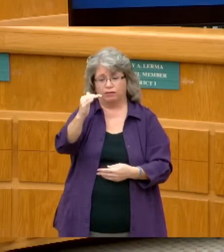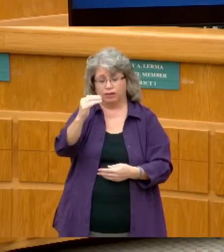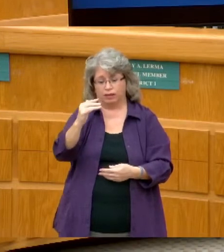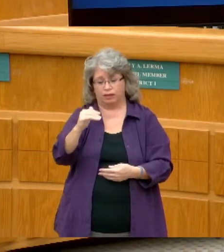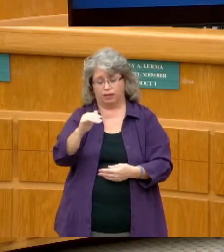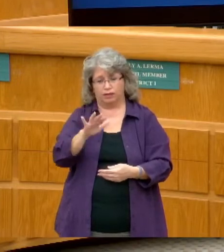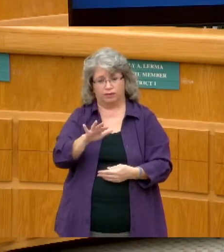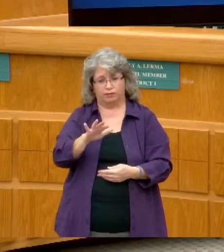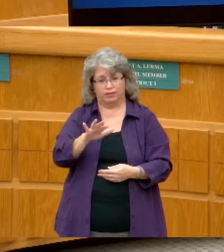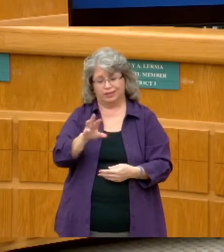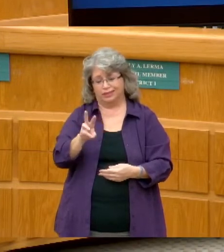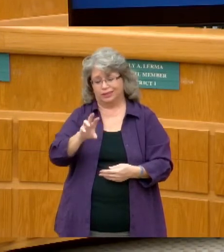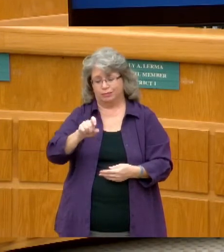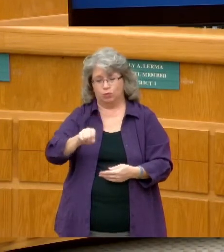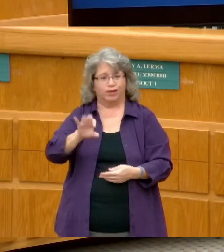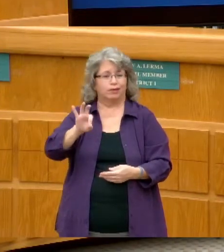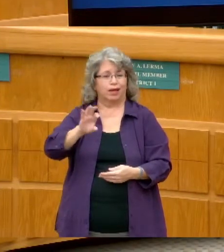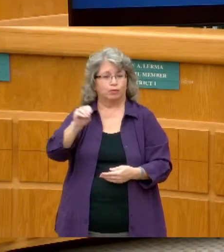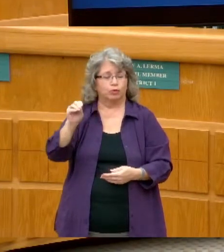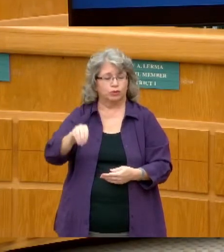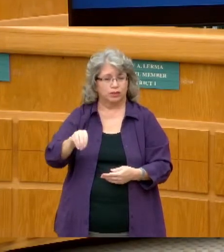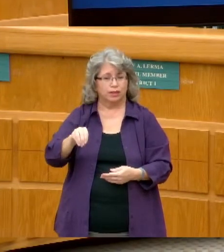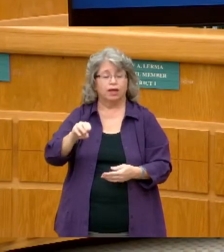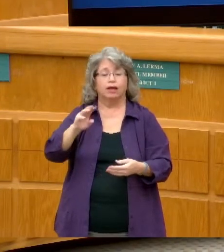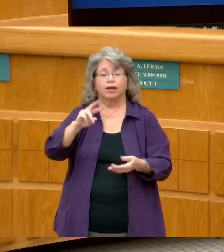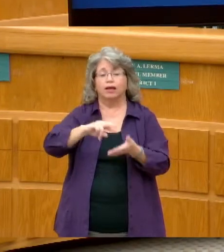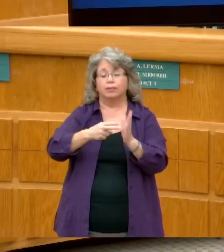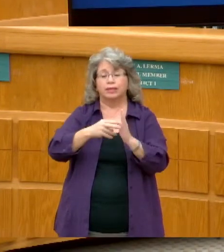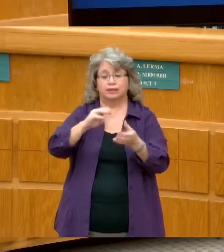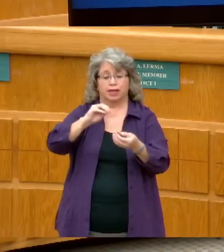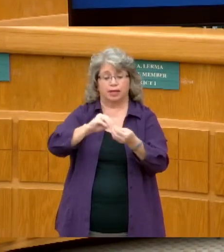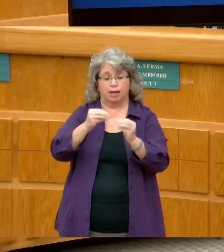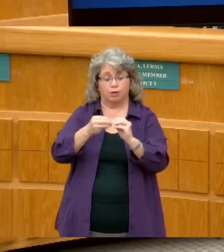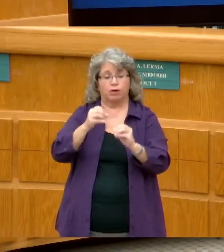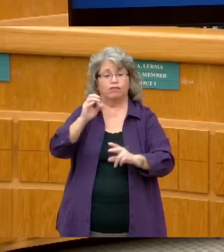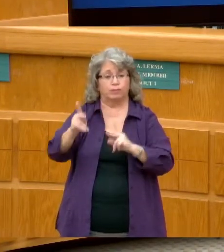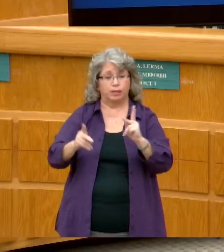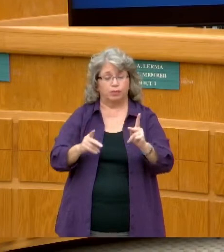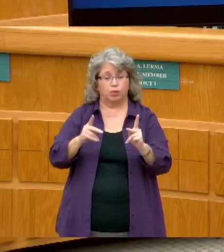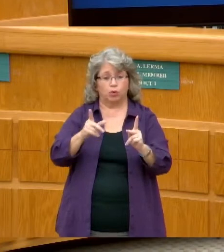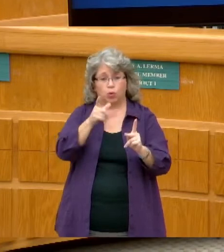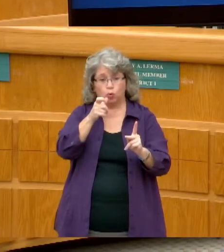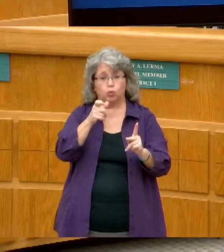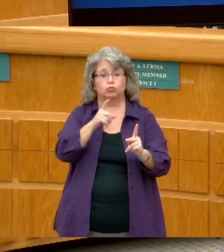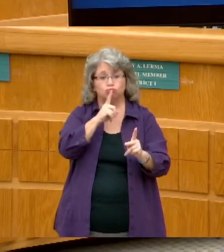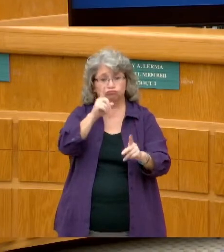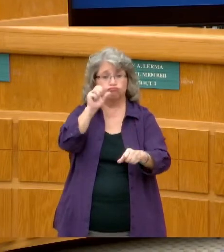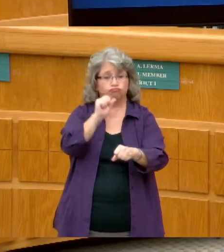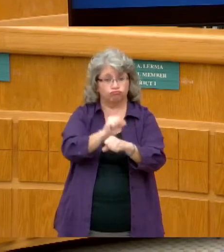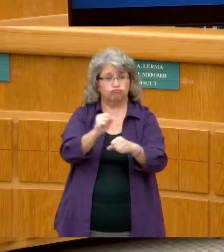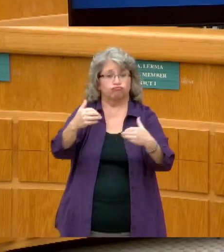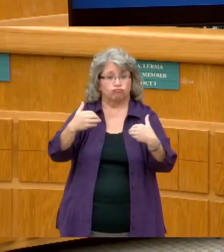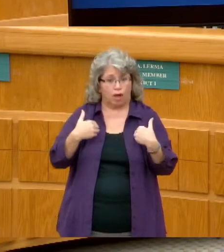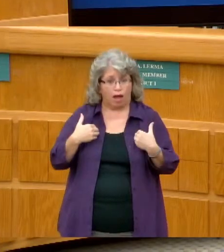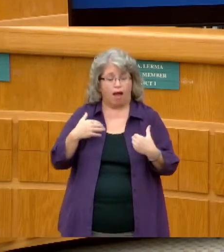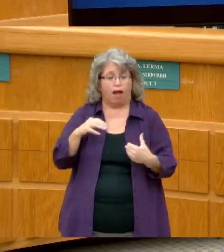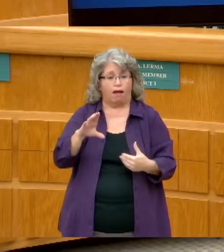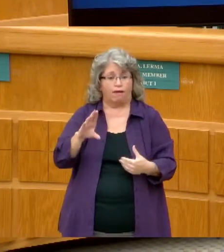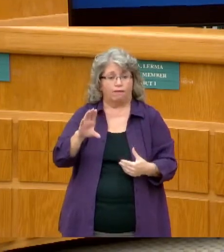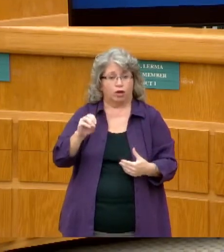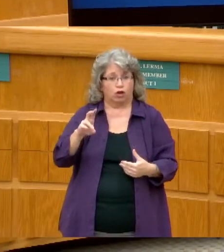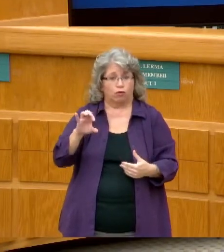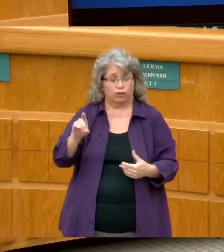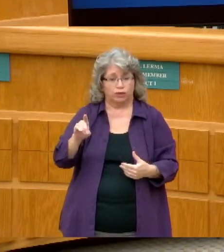so 57%. So the number of people that are positive with COVID-19 when they go through the drive-through is still very, very